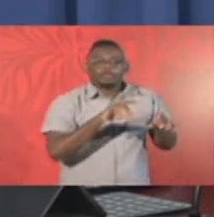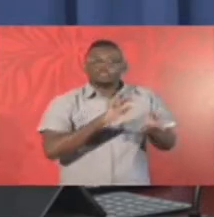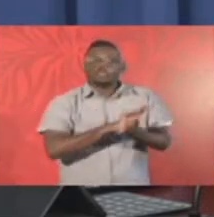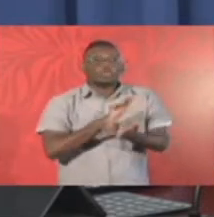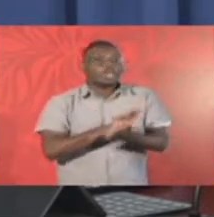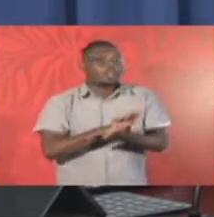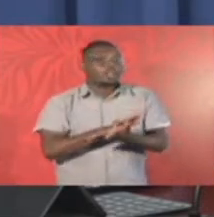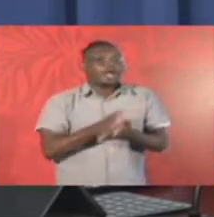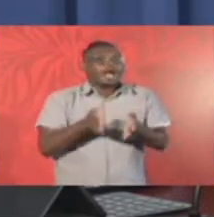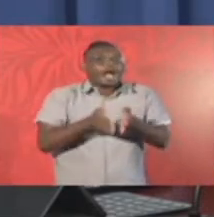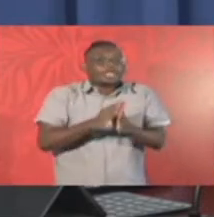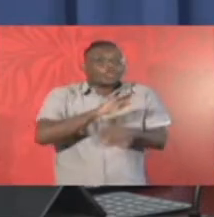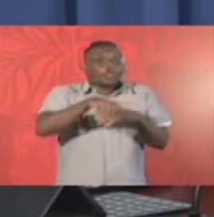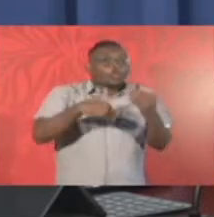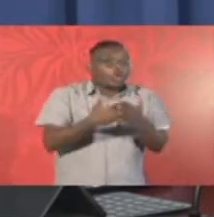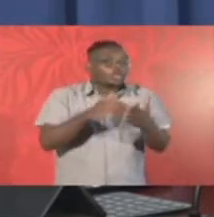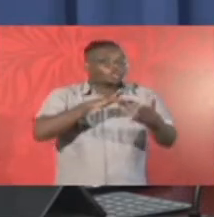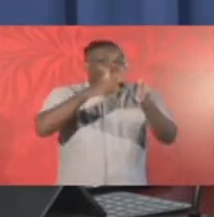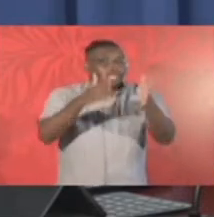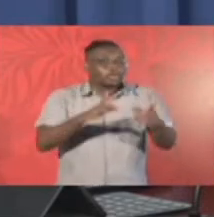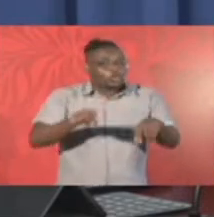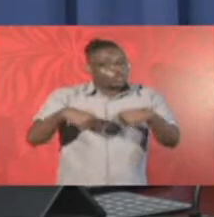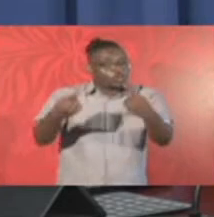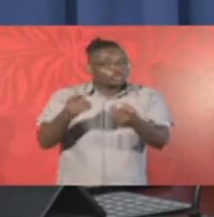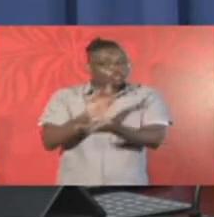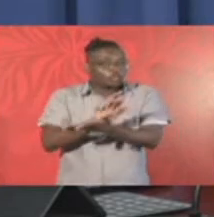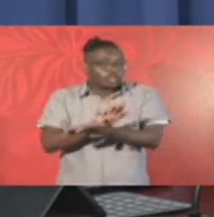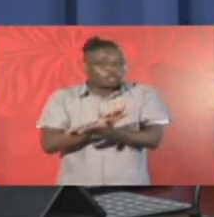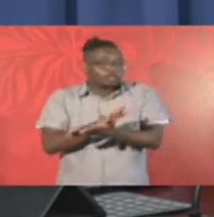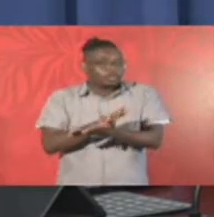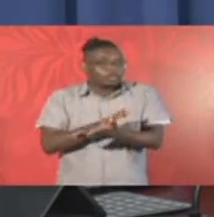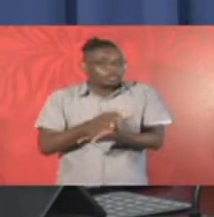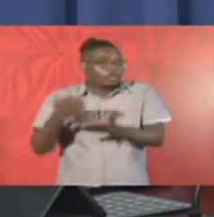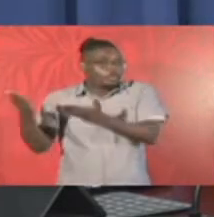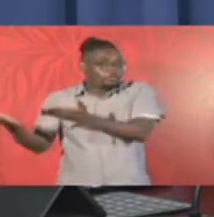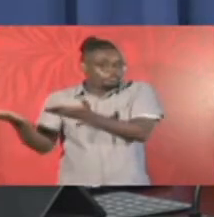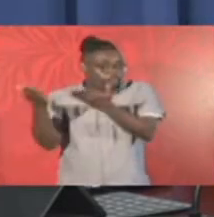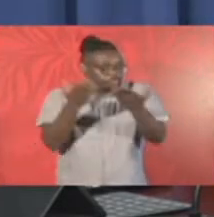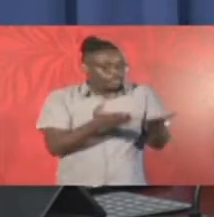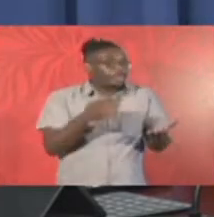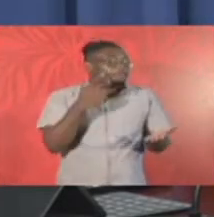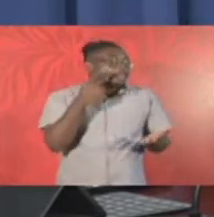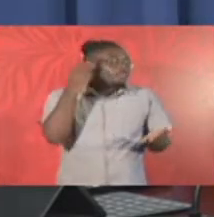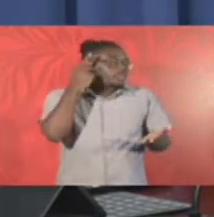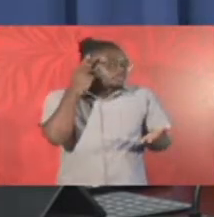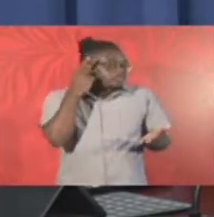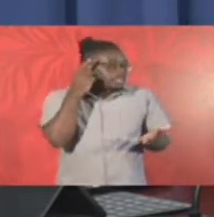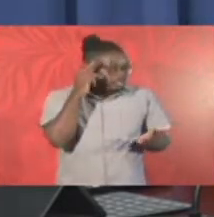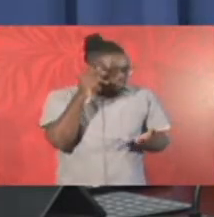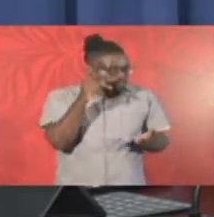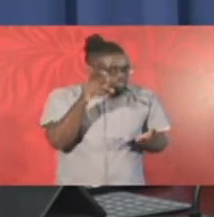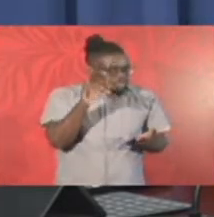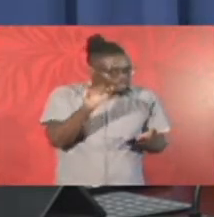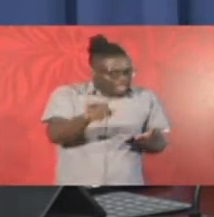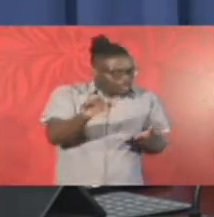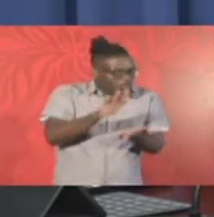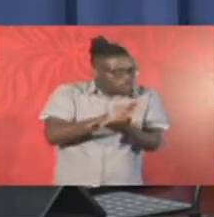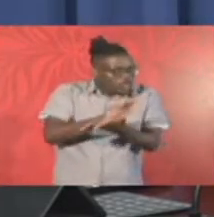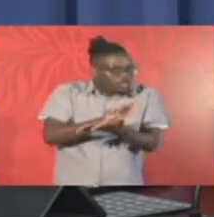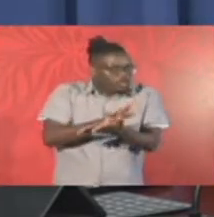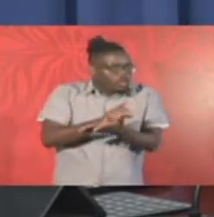to specific schools and have the school population come in on a specific day to get